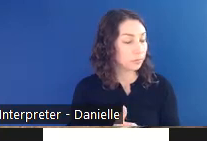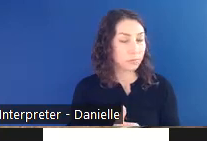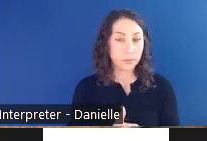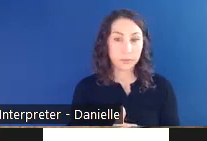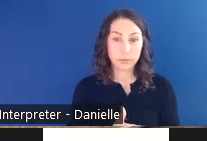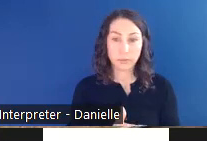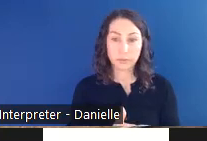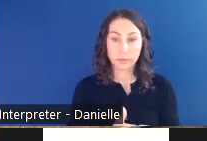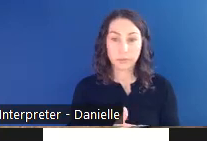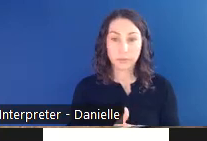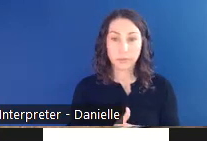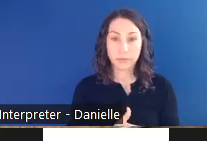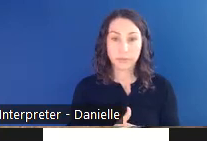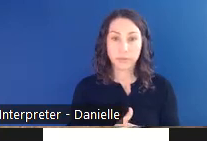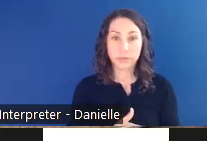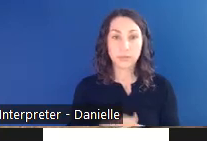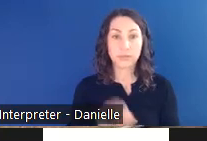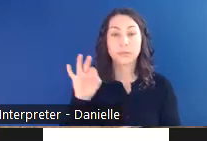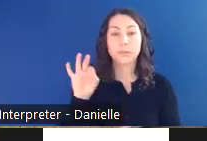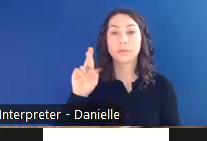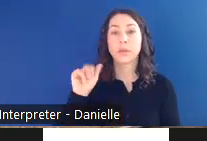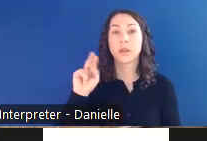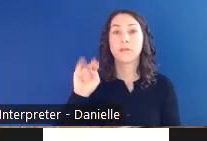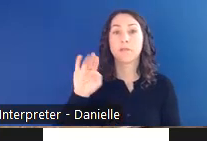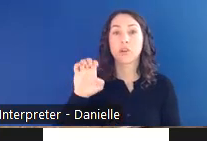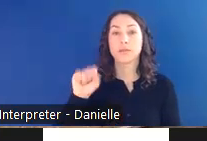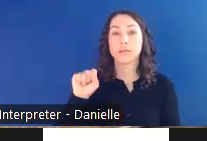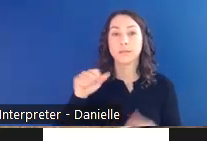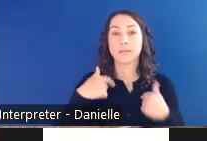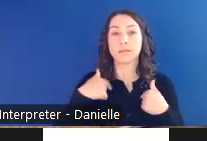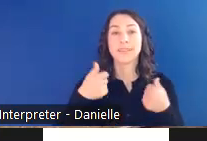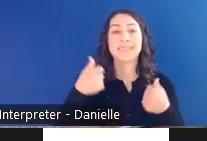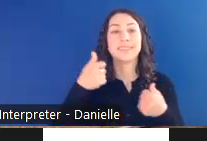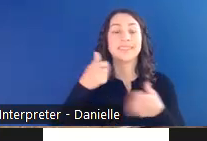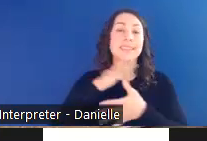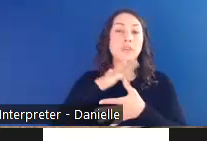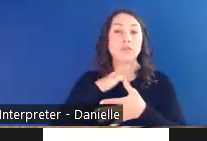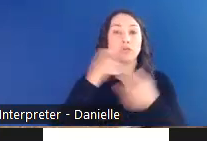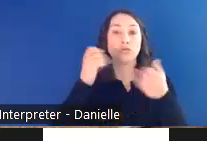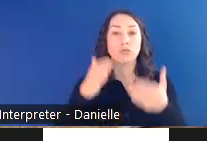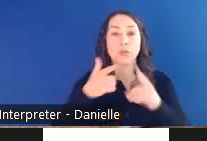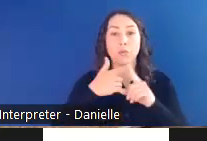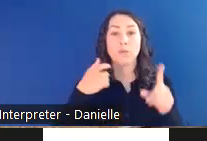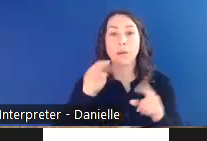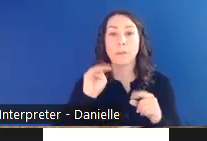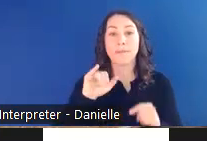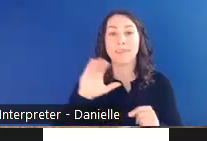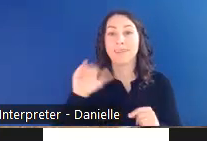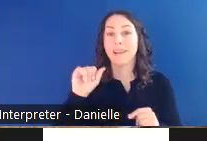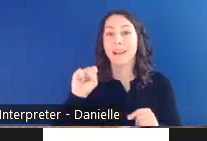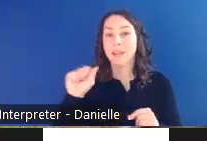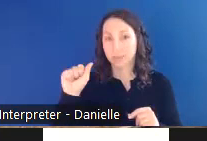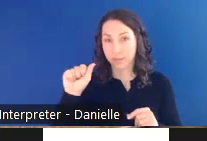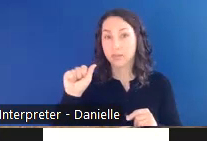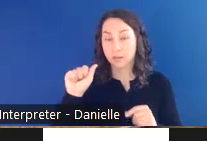Hey, Dan and everybody. This is Frances Williams, the Senior Director of Pathways at Casa Resource Center. And